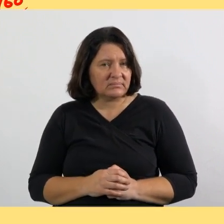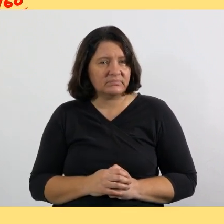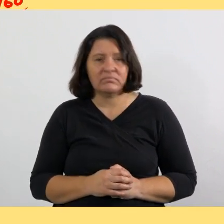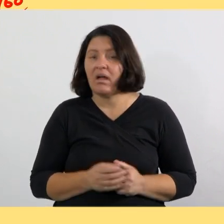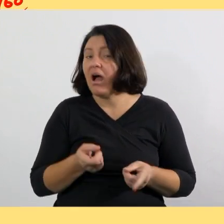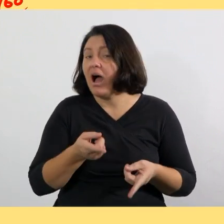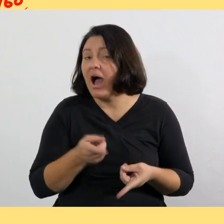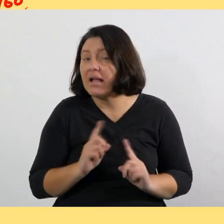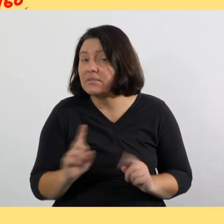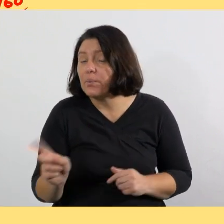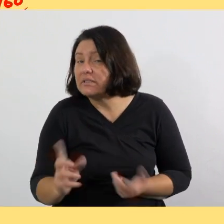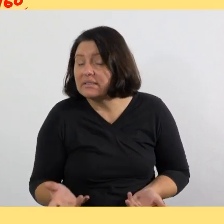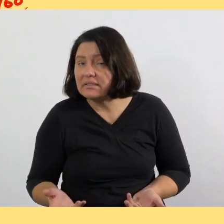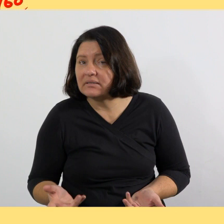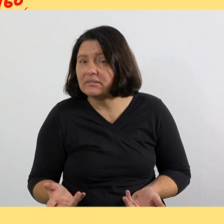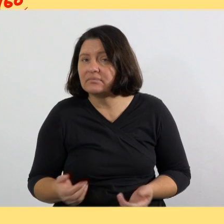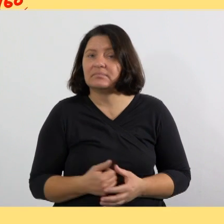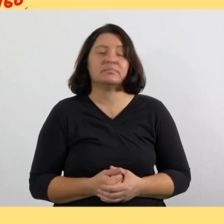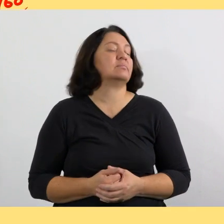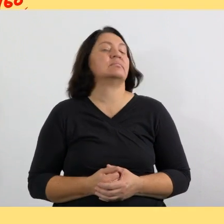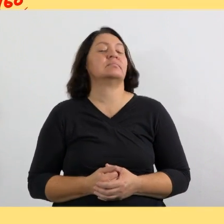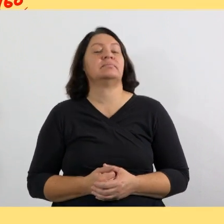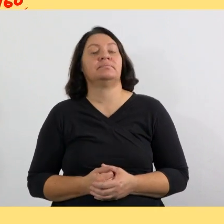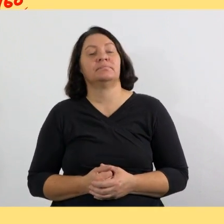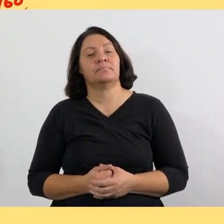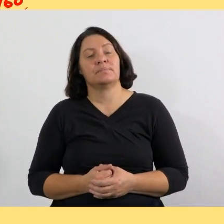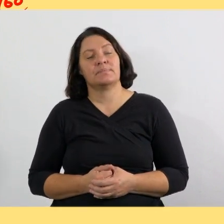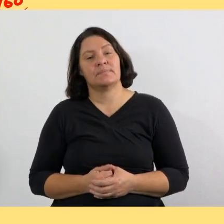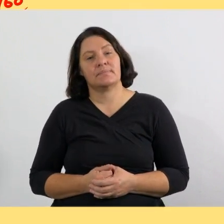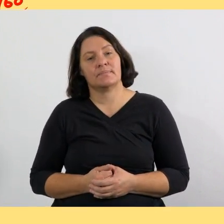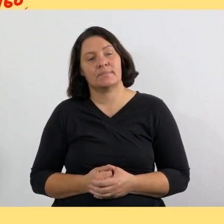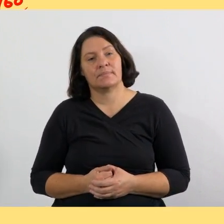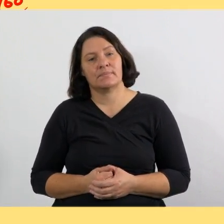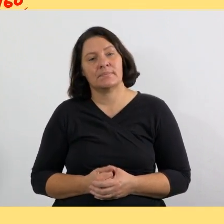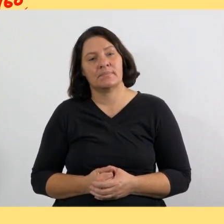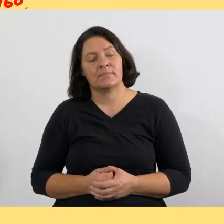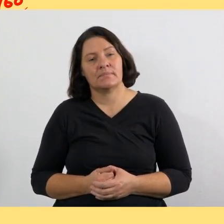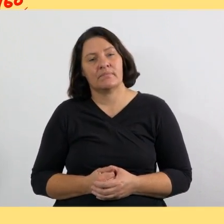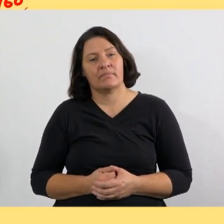is your total sales amount here. You will get an amount that is